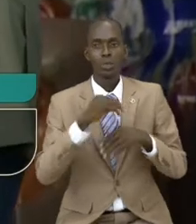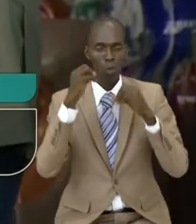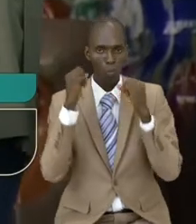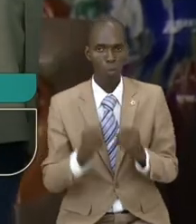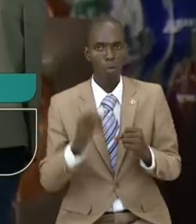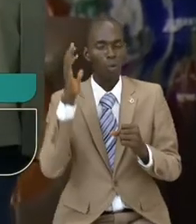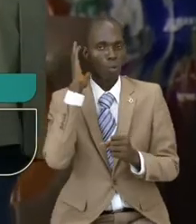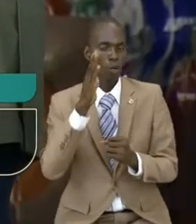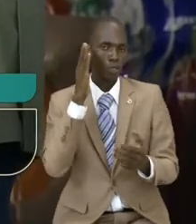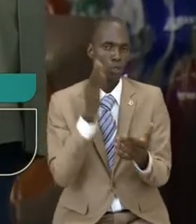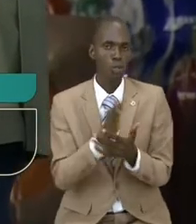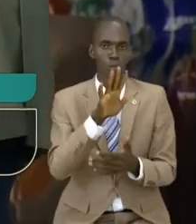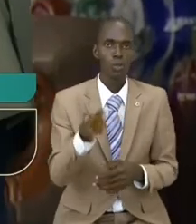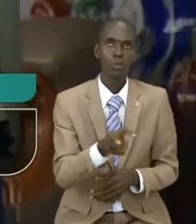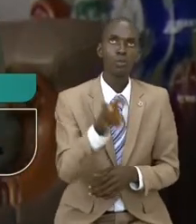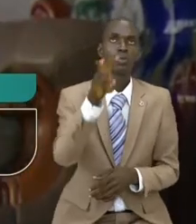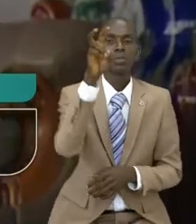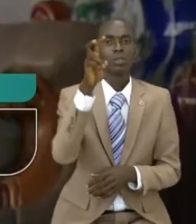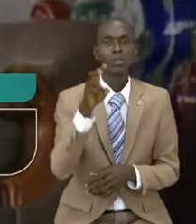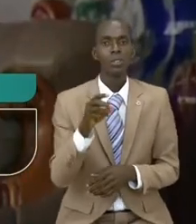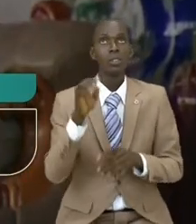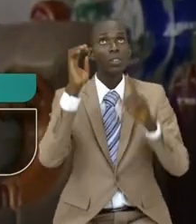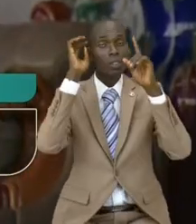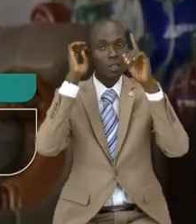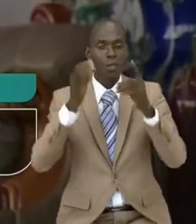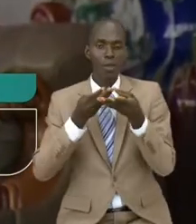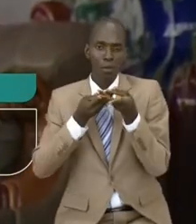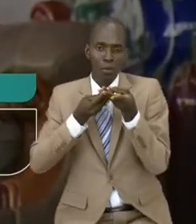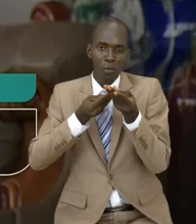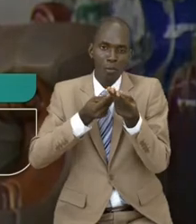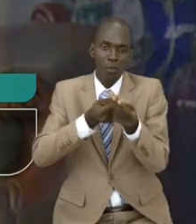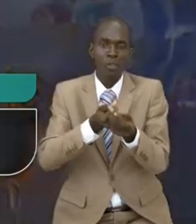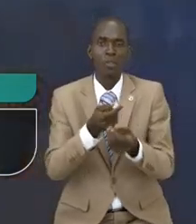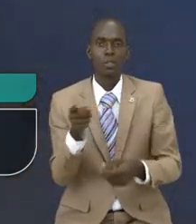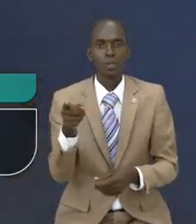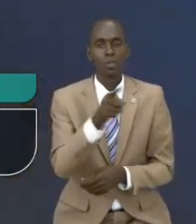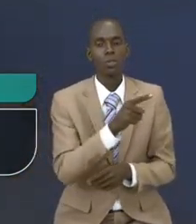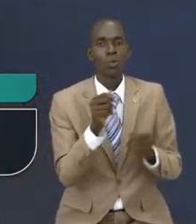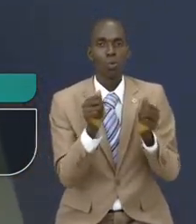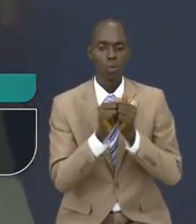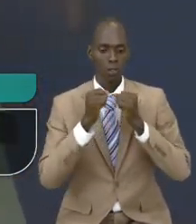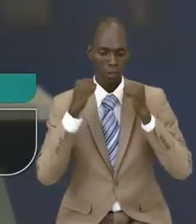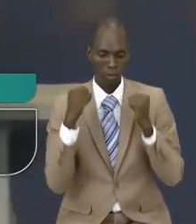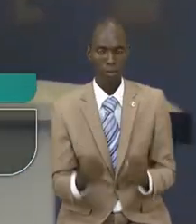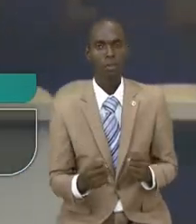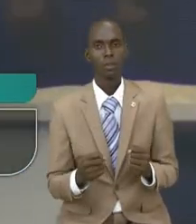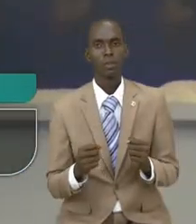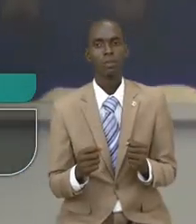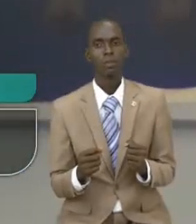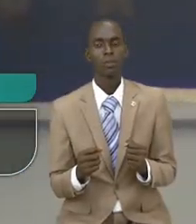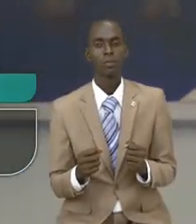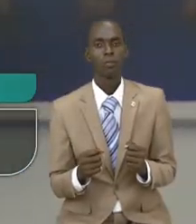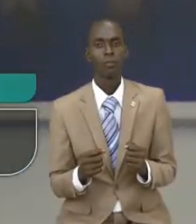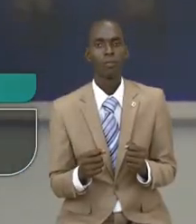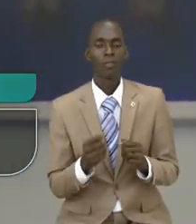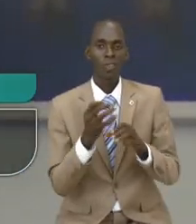will stop your journey. He feeds you with strength for strength. He gives you